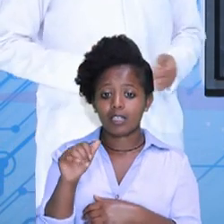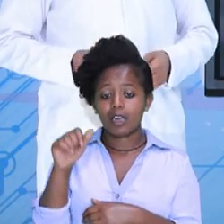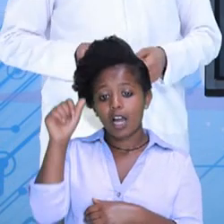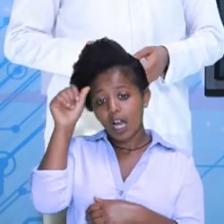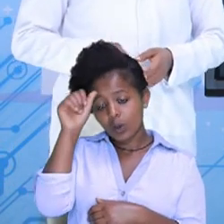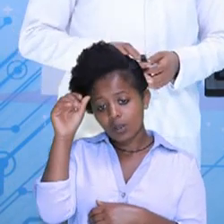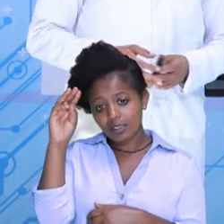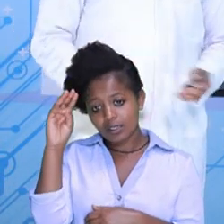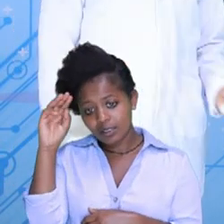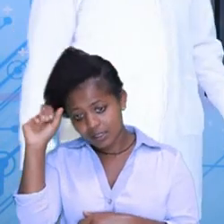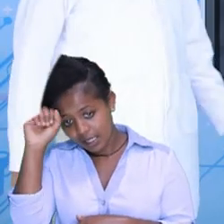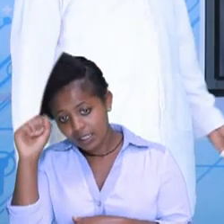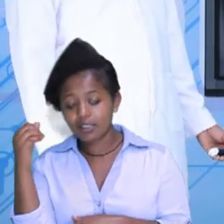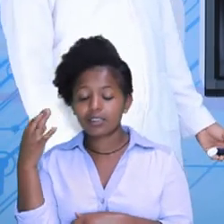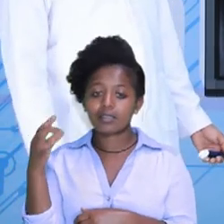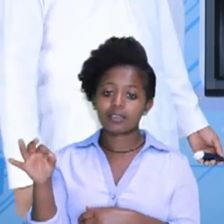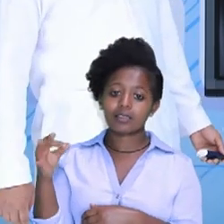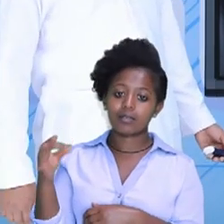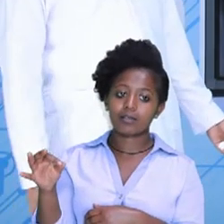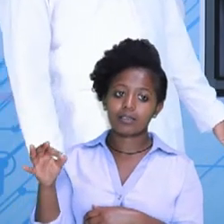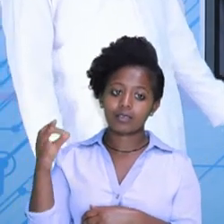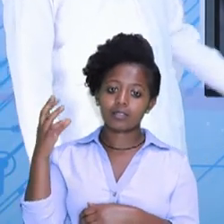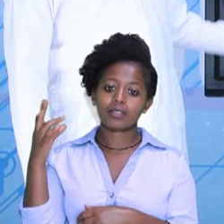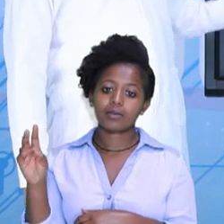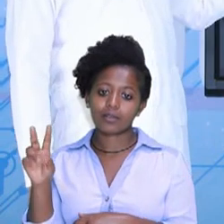Anwar Sadat in 1972.